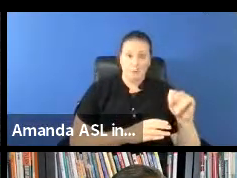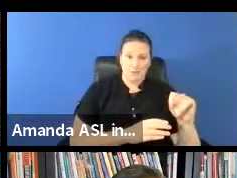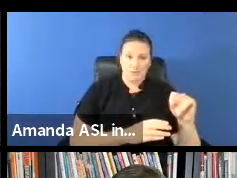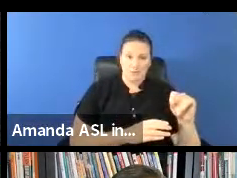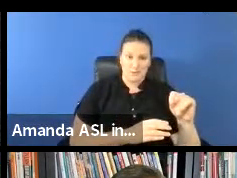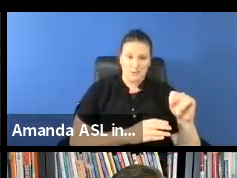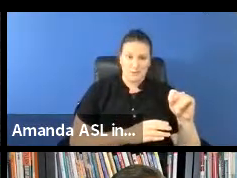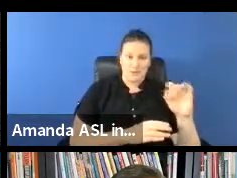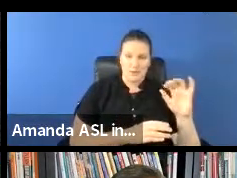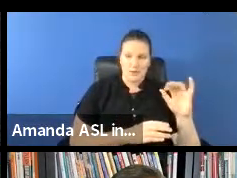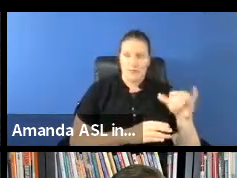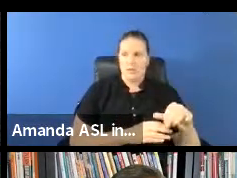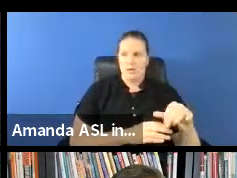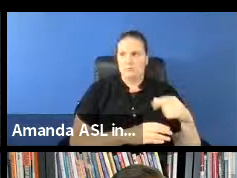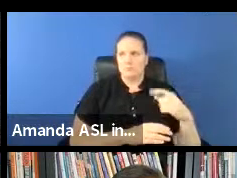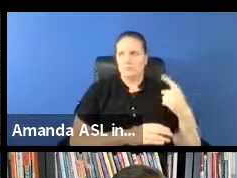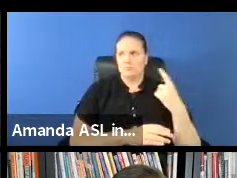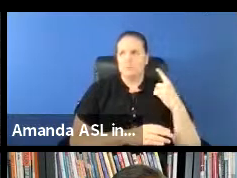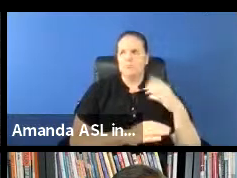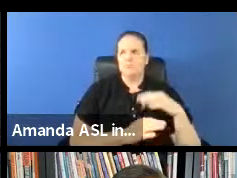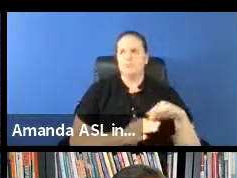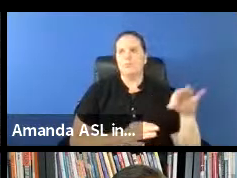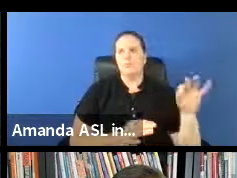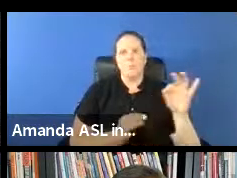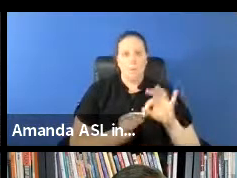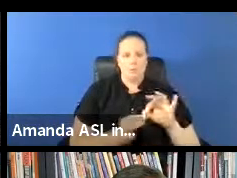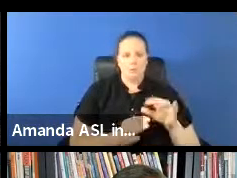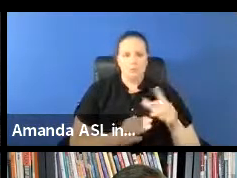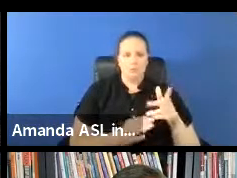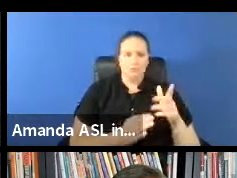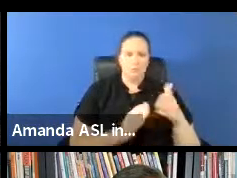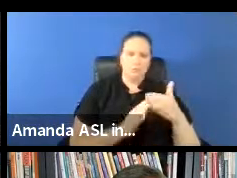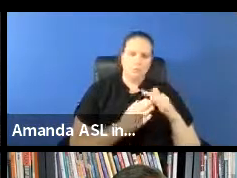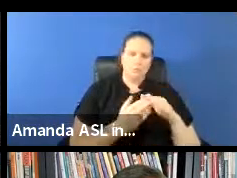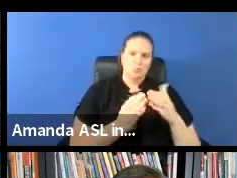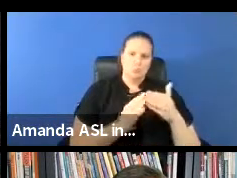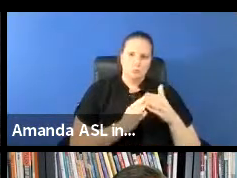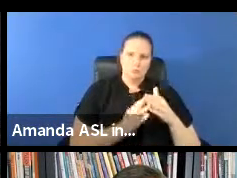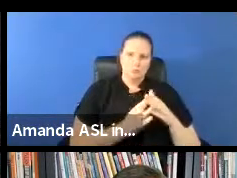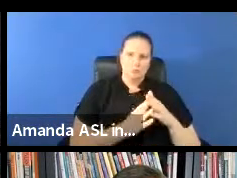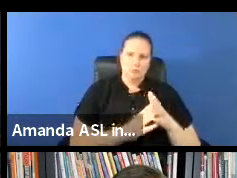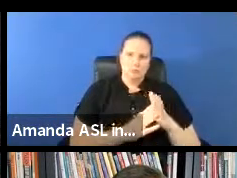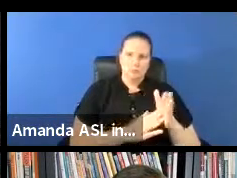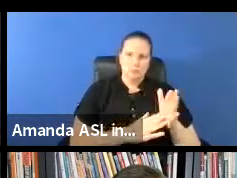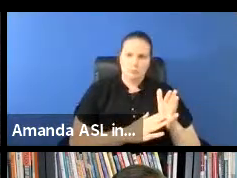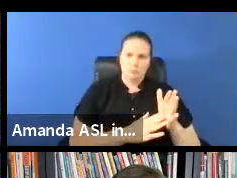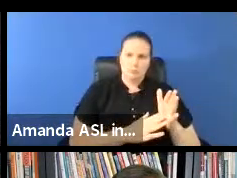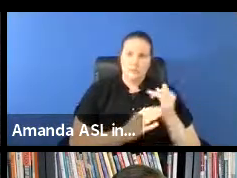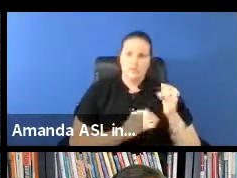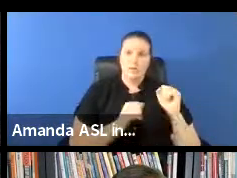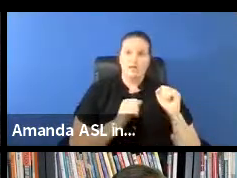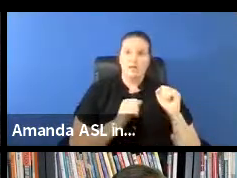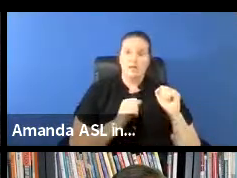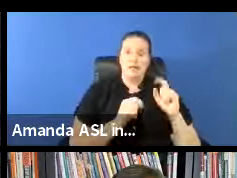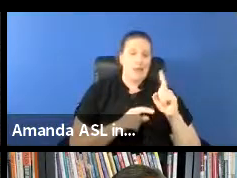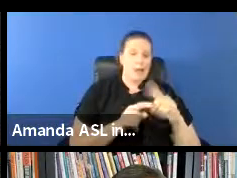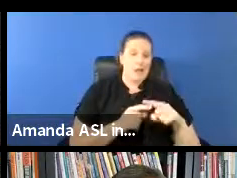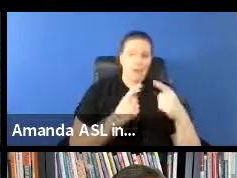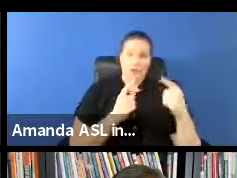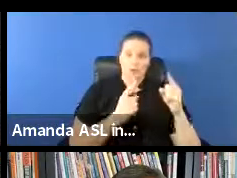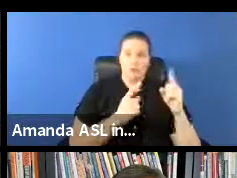that I think are important to the community. So if we can achieve our